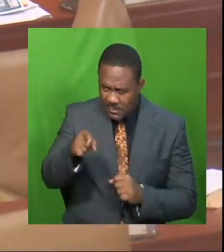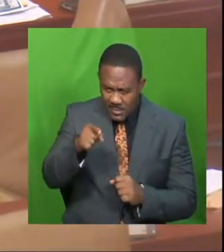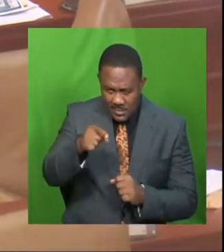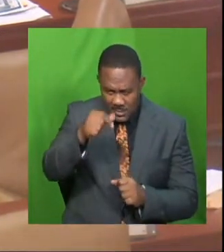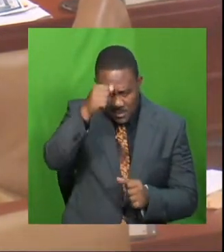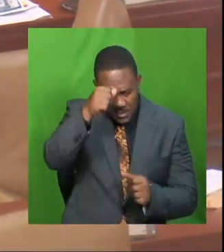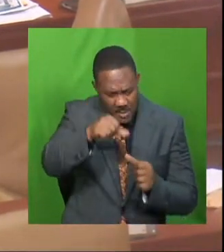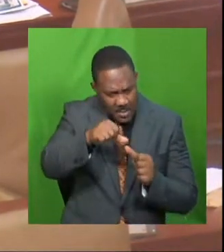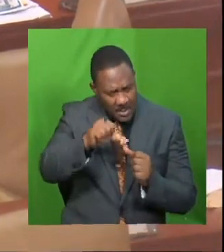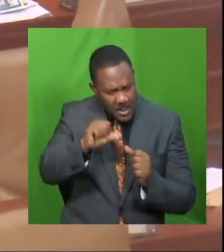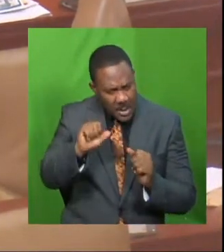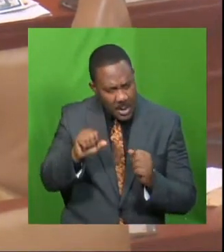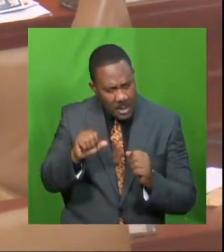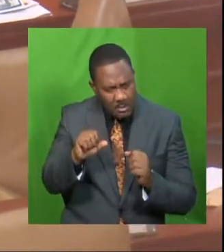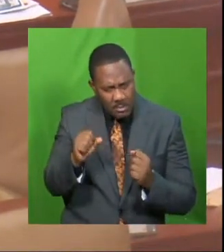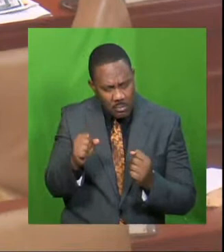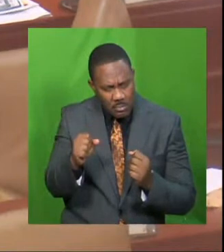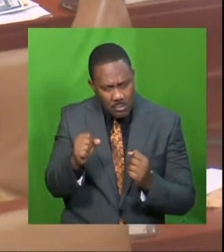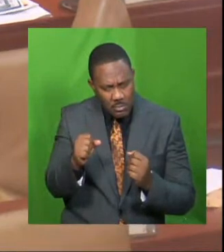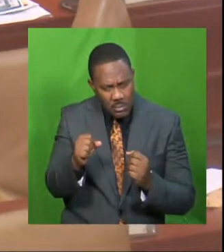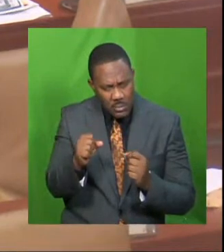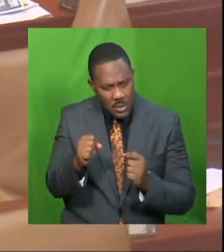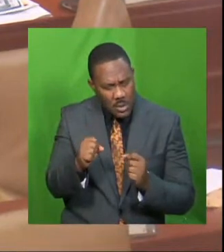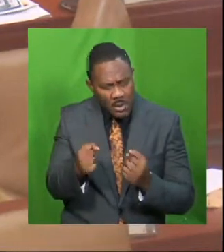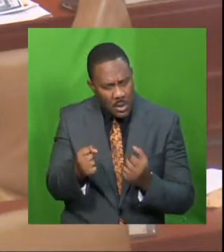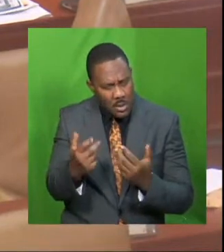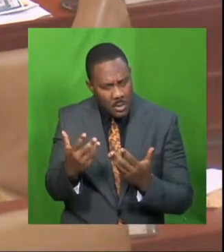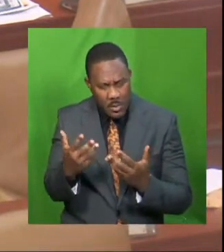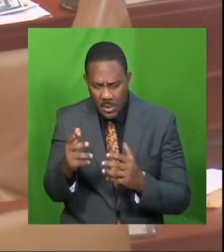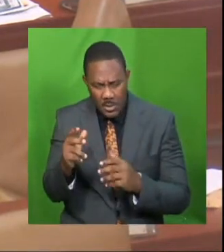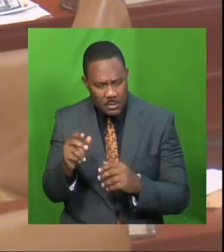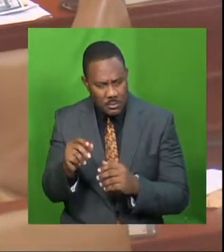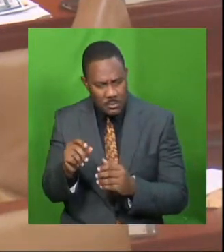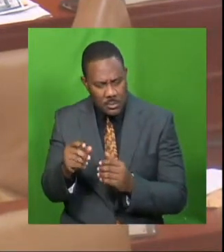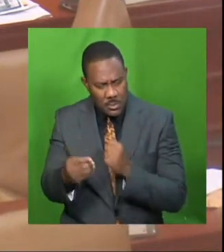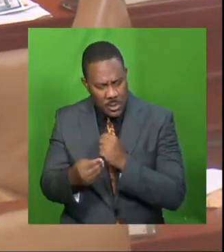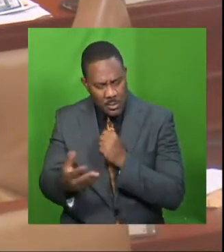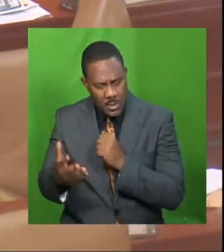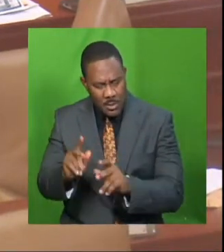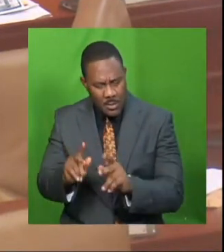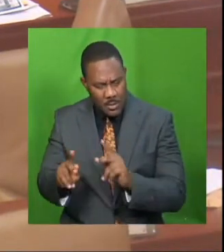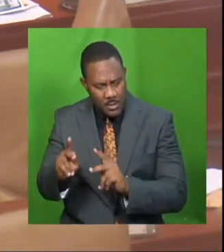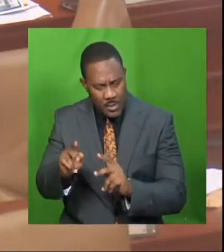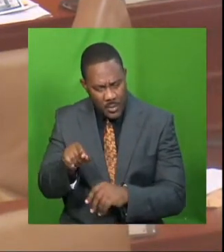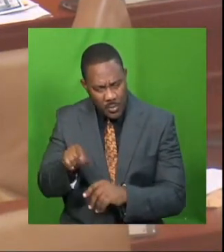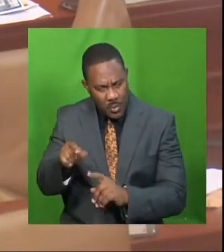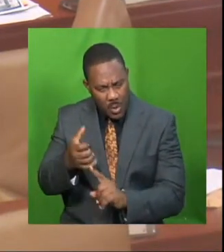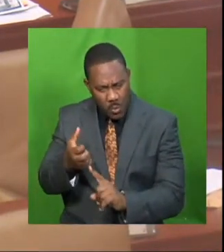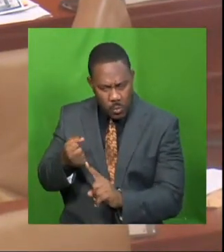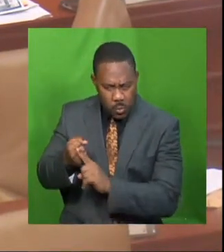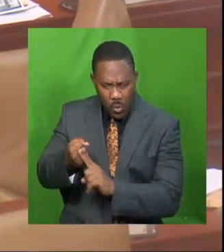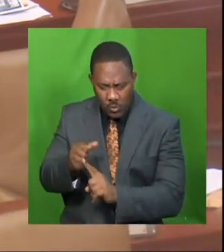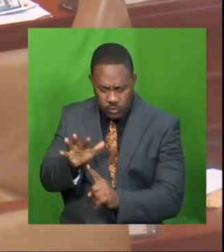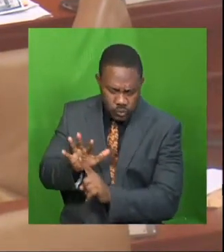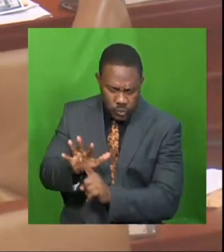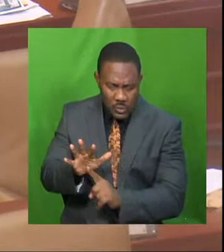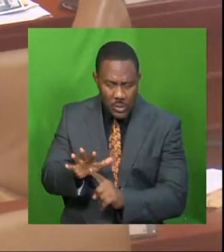cases involving attacks on journalists have been successfully prosecuted and the perpetrators punished?